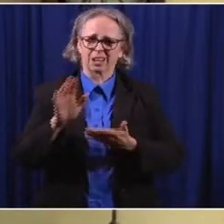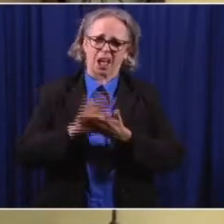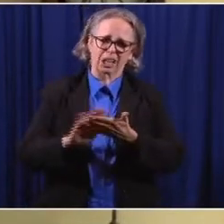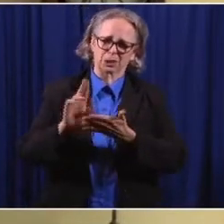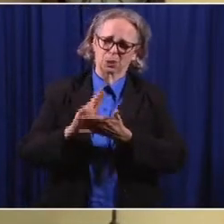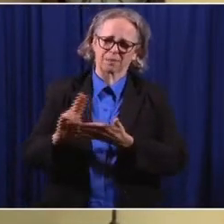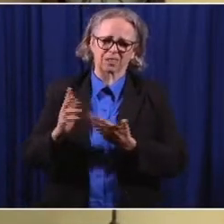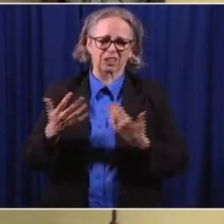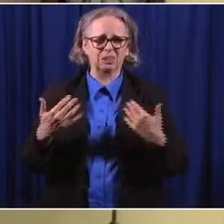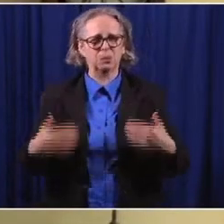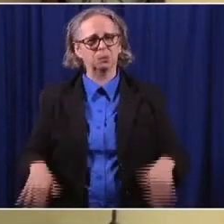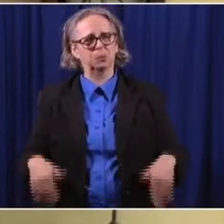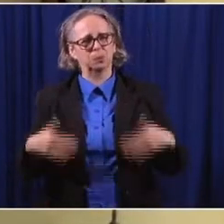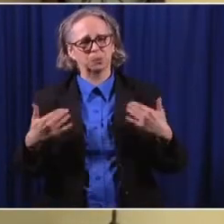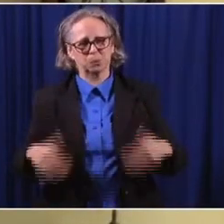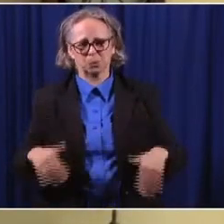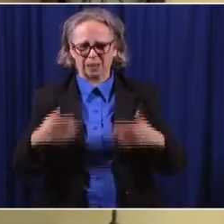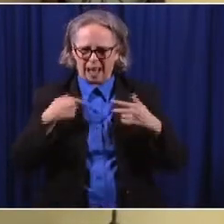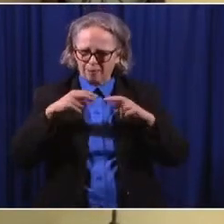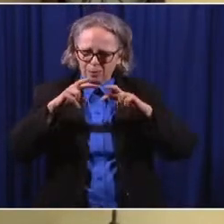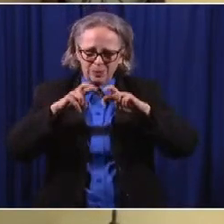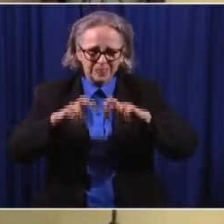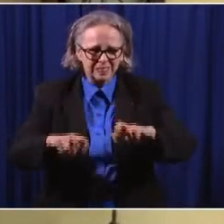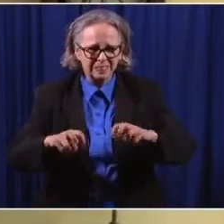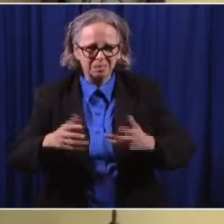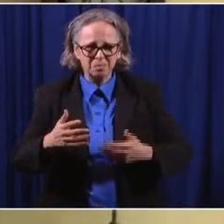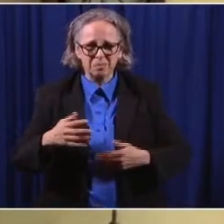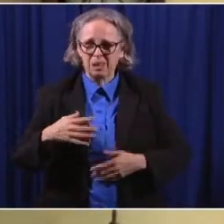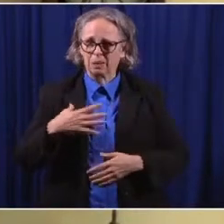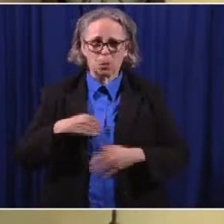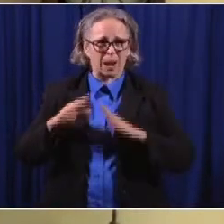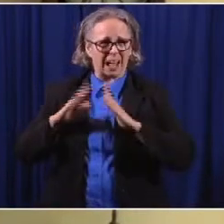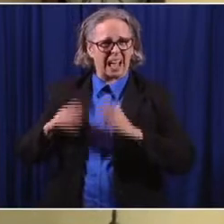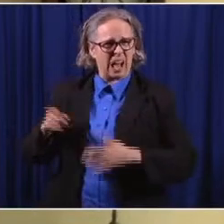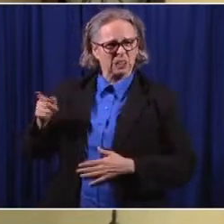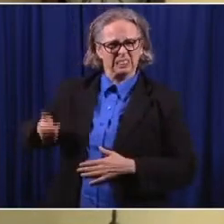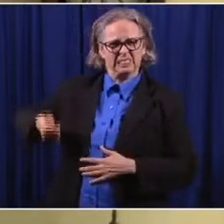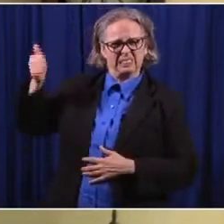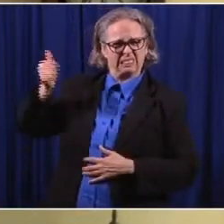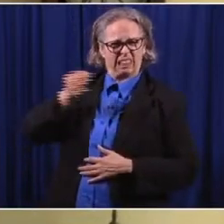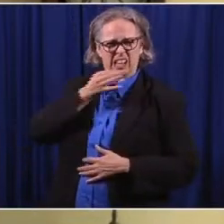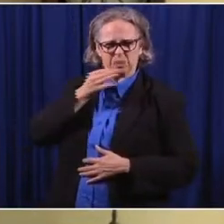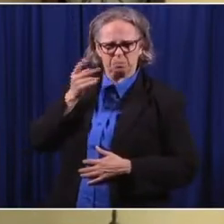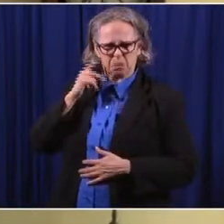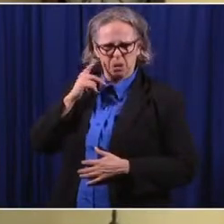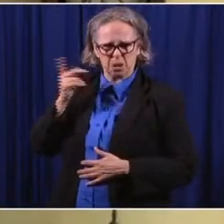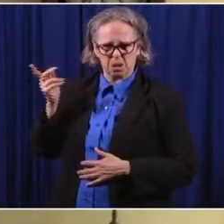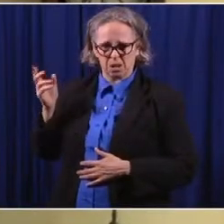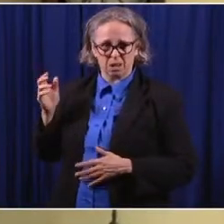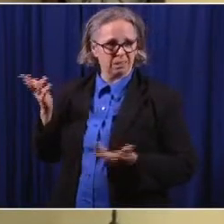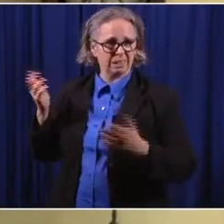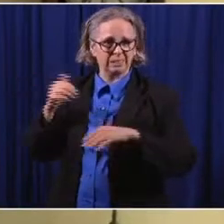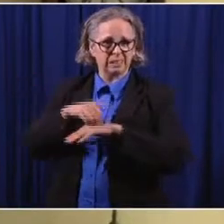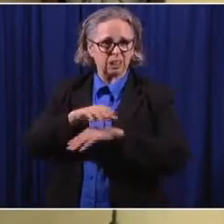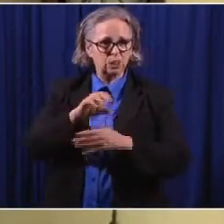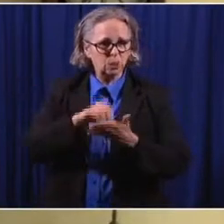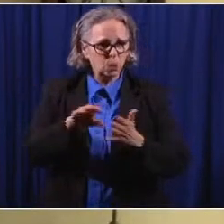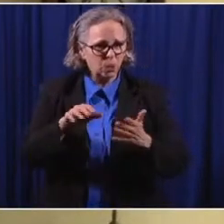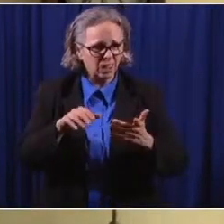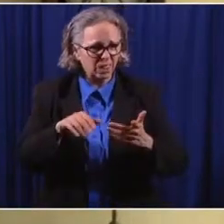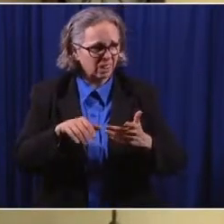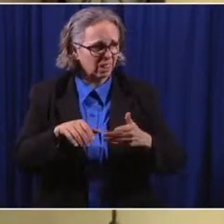House experts are saying, once you start back in college, don't send the students home because all you're doing is